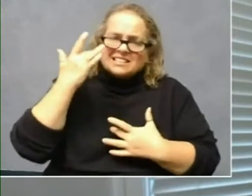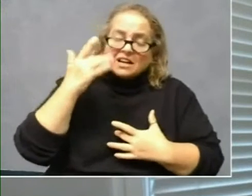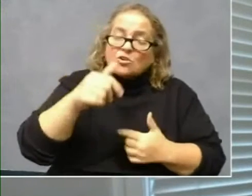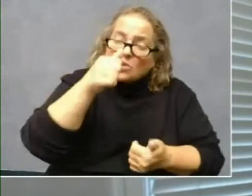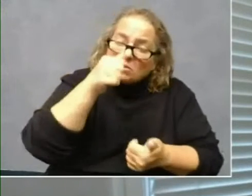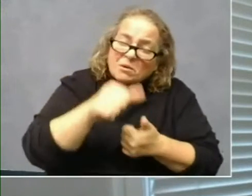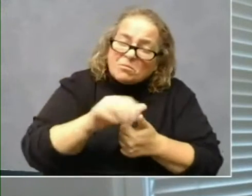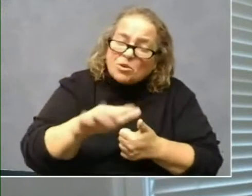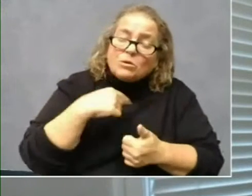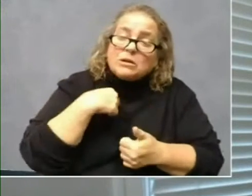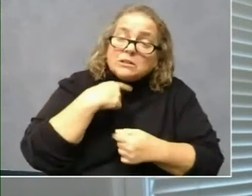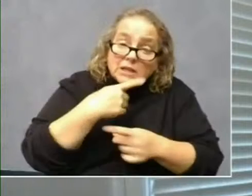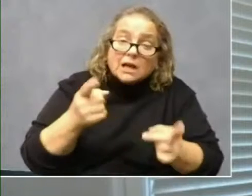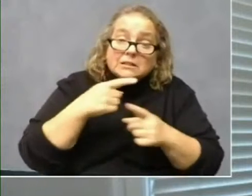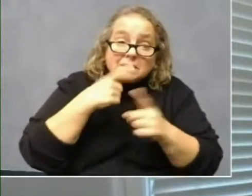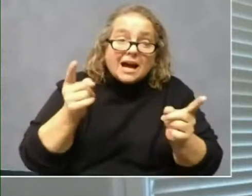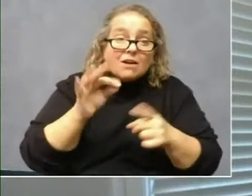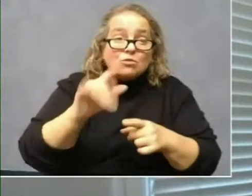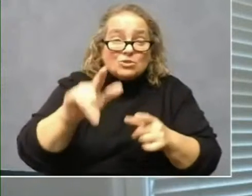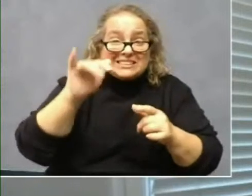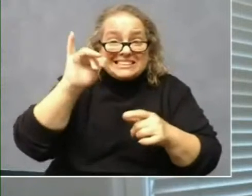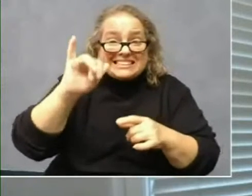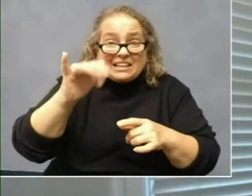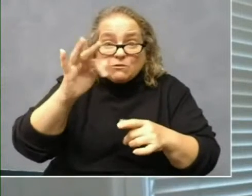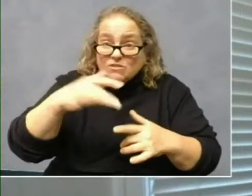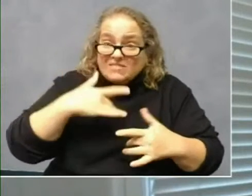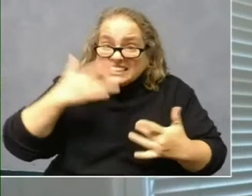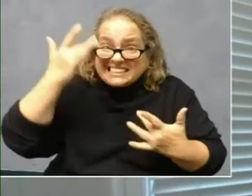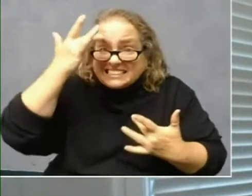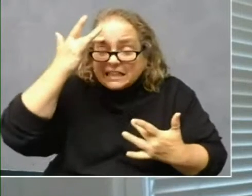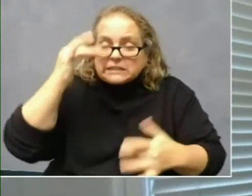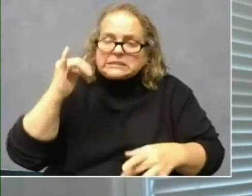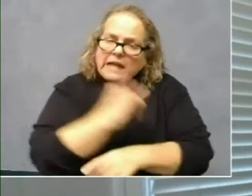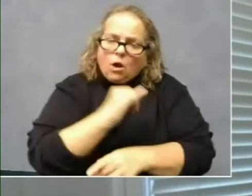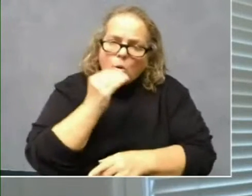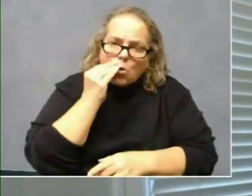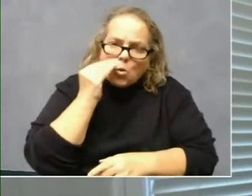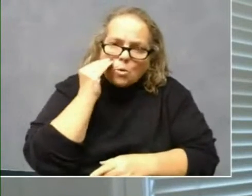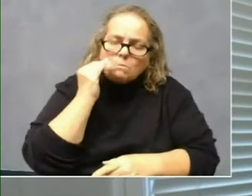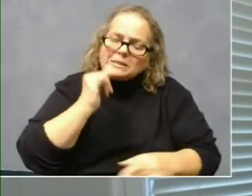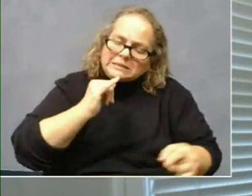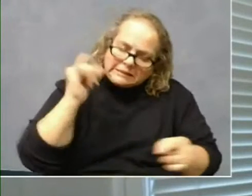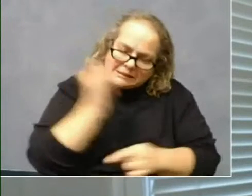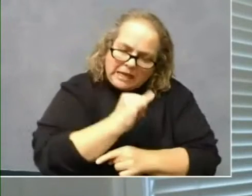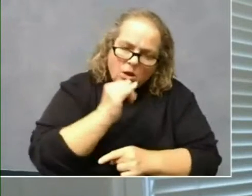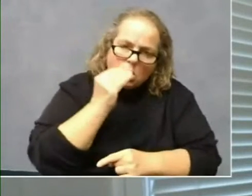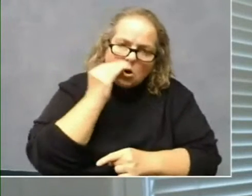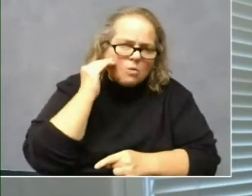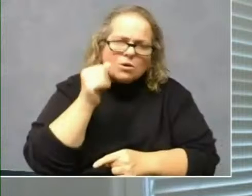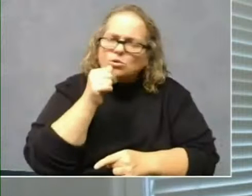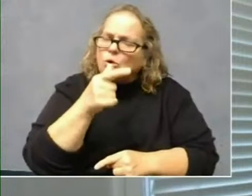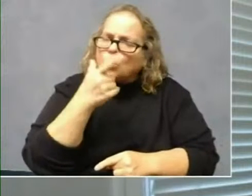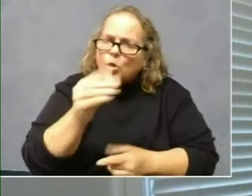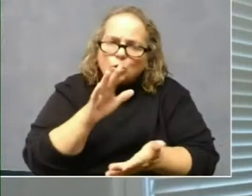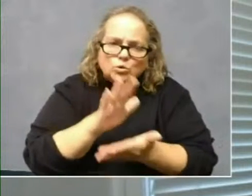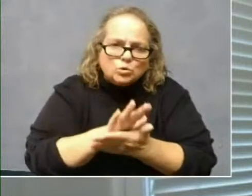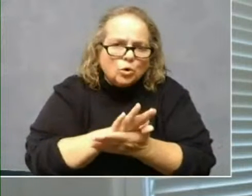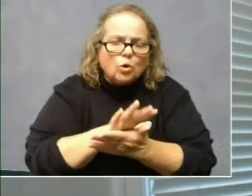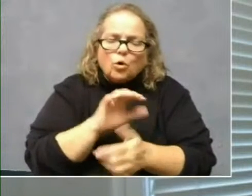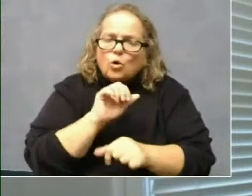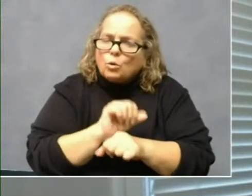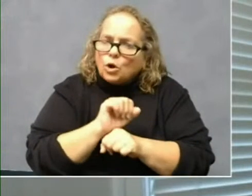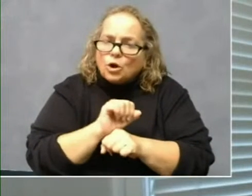if you are sick. Stay home if you are sick, and do not go to school or work or other activities until you are better.